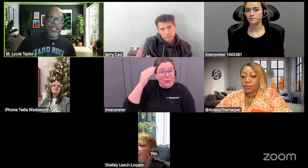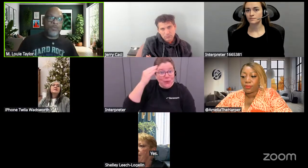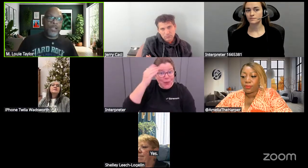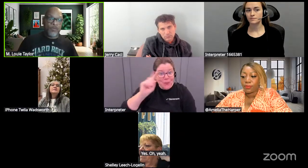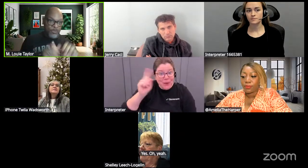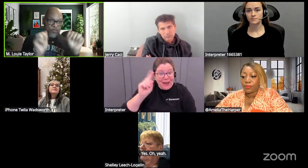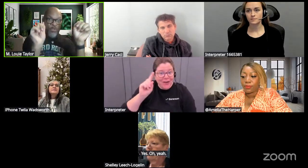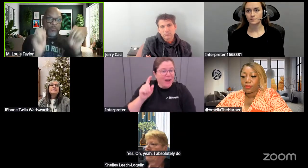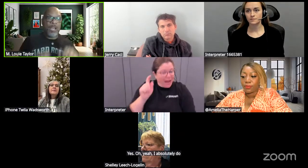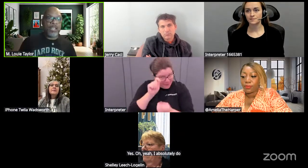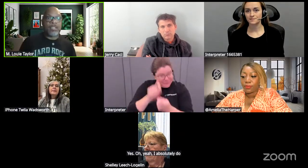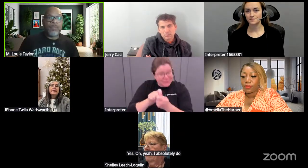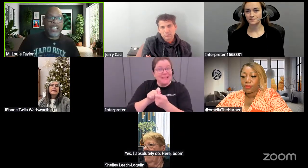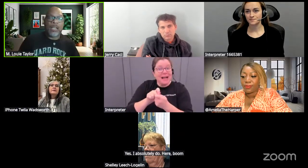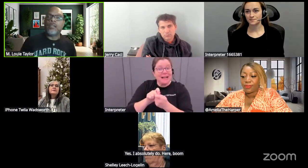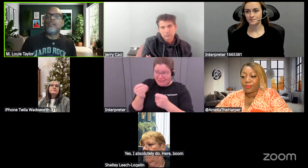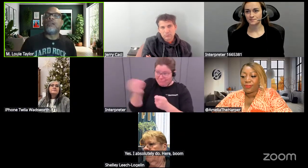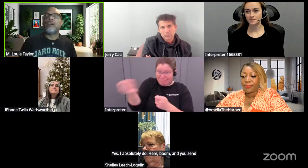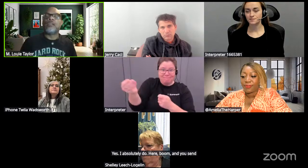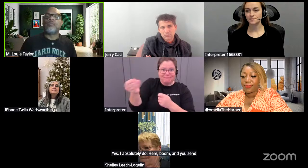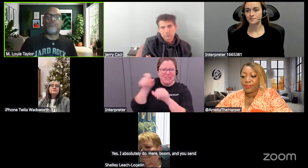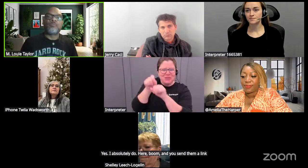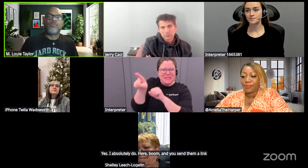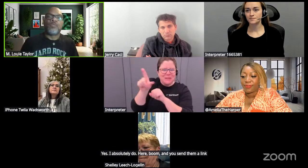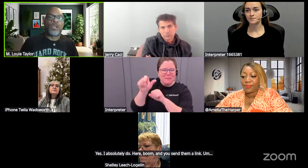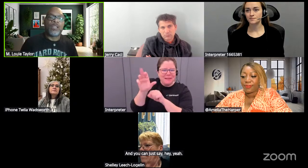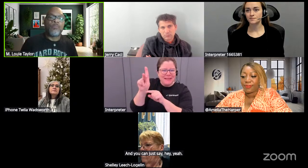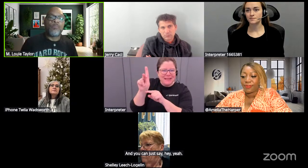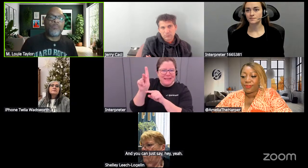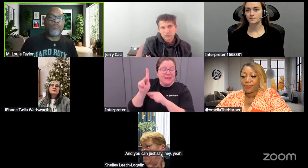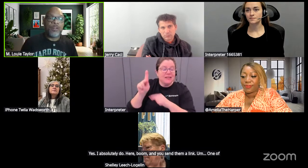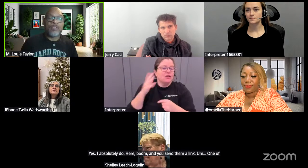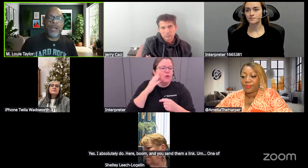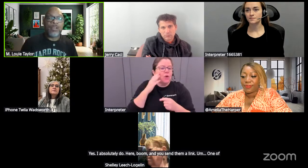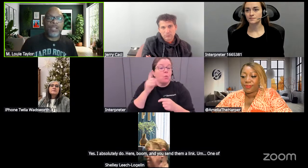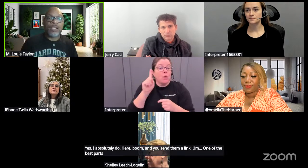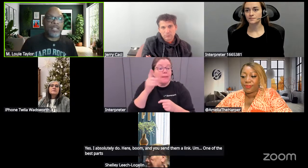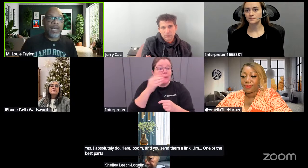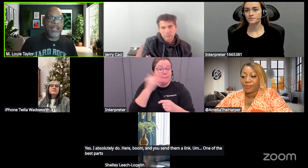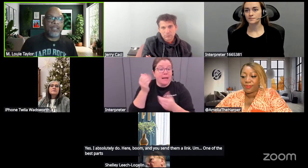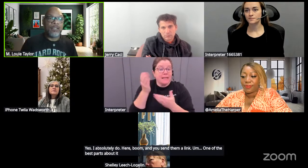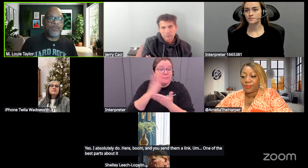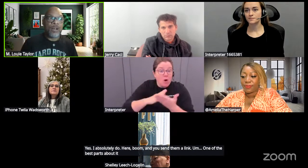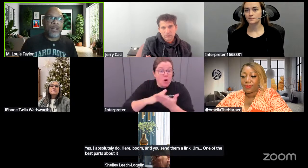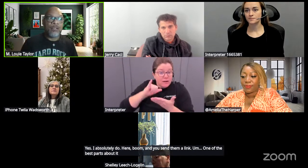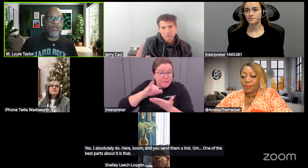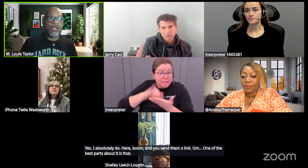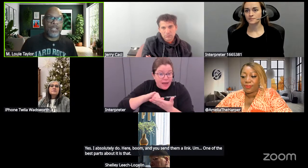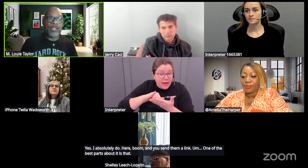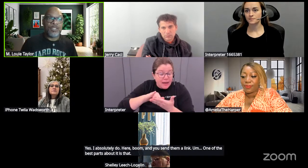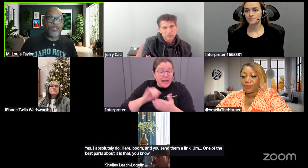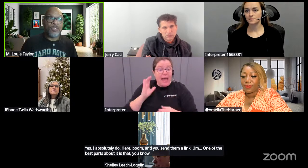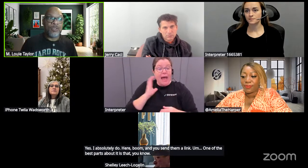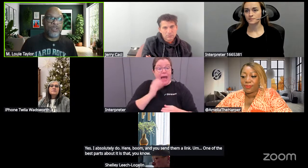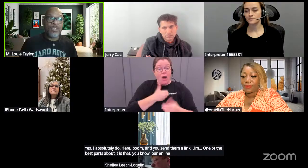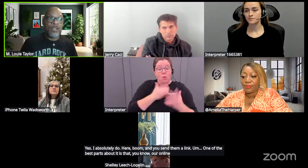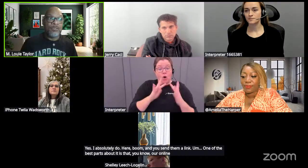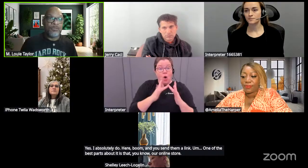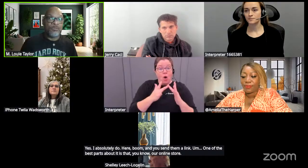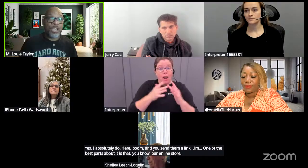absolutely do. Here, boom, and you send them a link. One of the best parts about it is that, our online